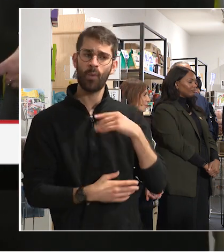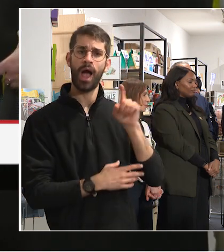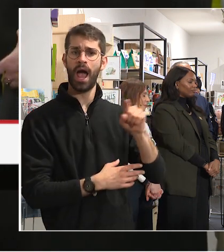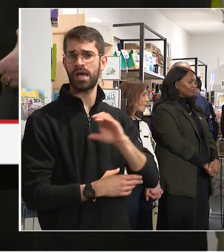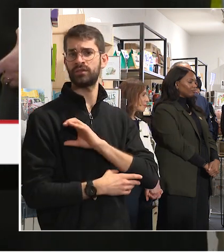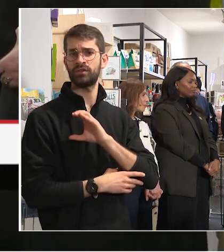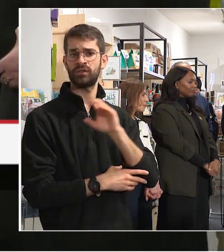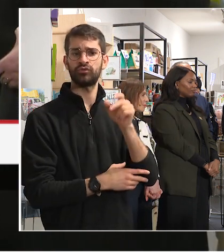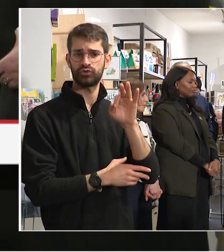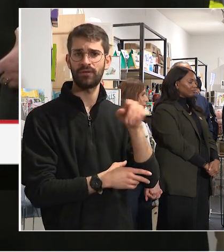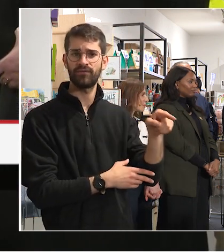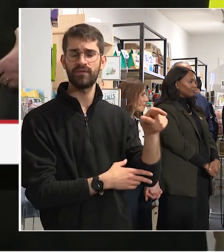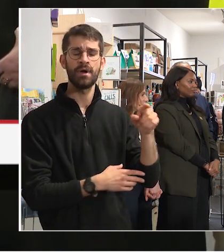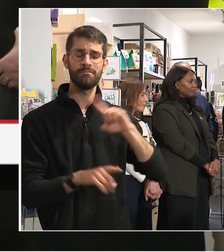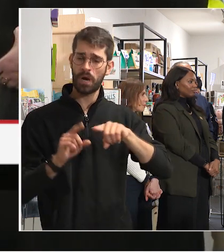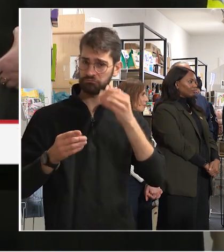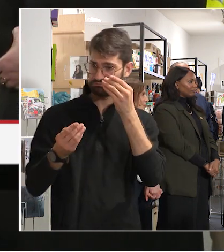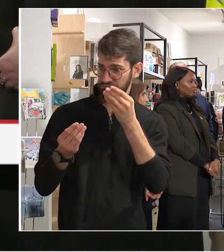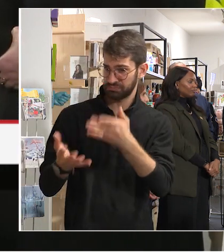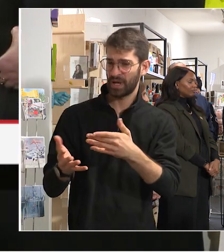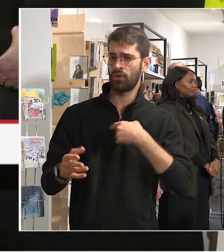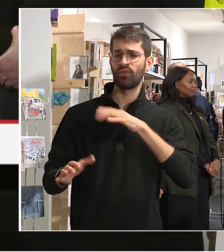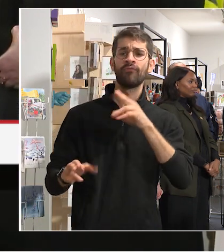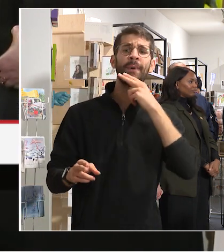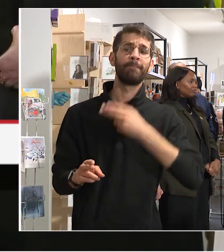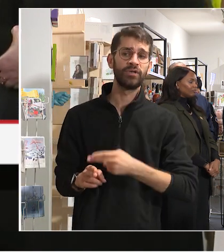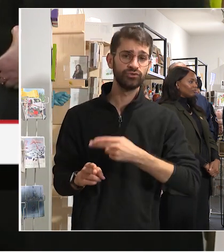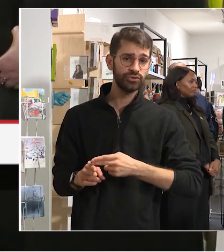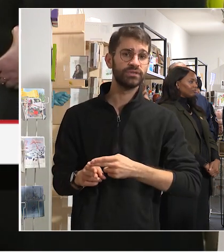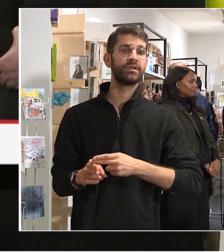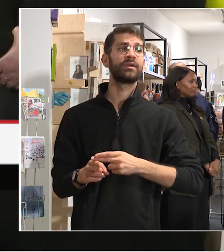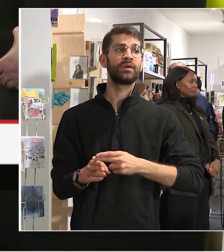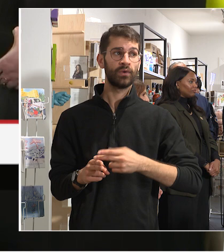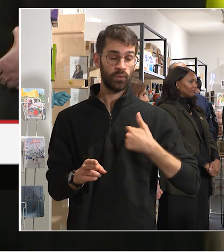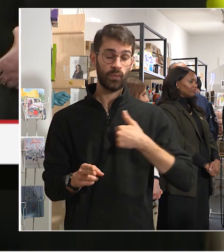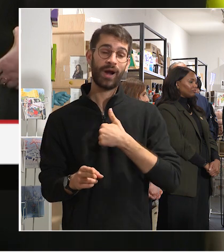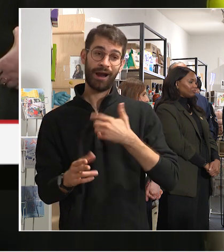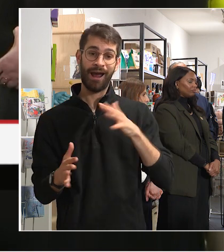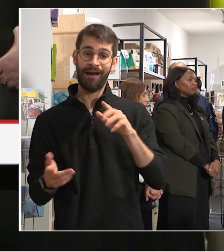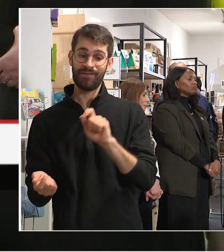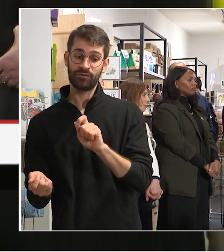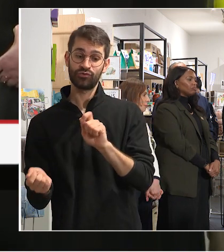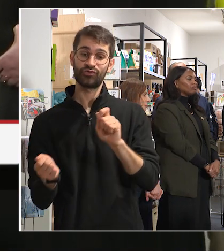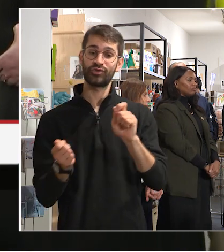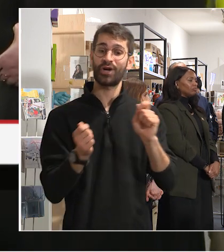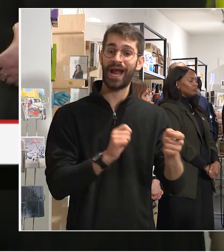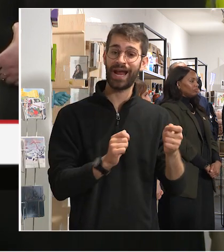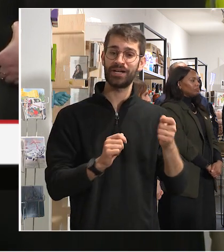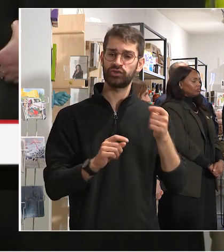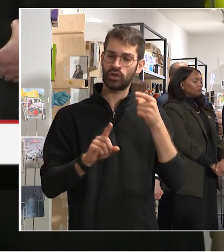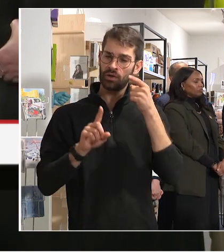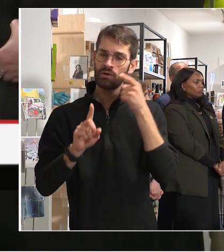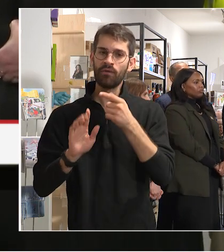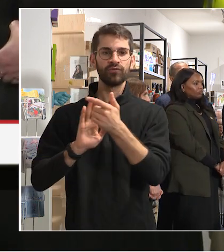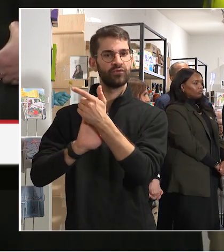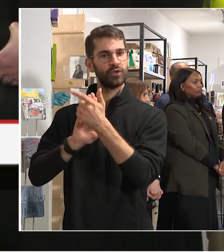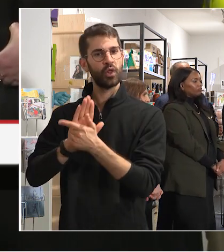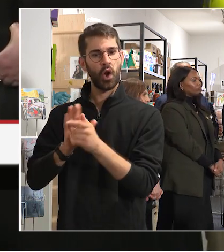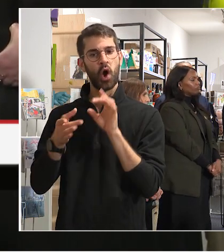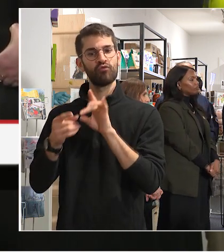I mentioned already, we believe that we had to make some changes in the law around the retail